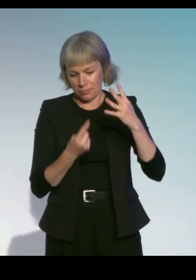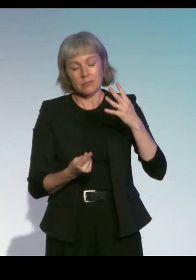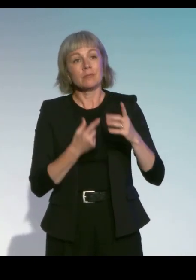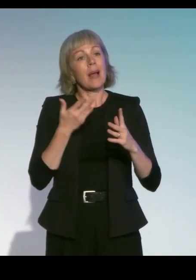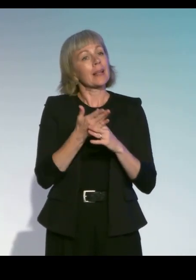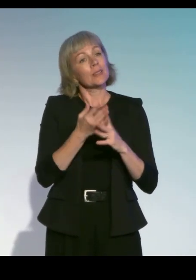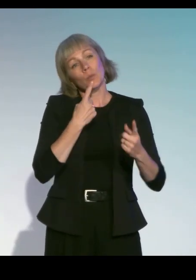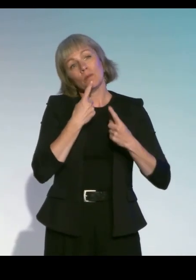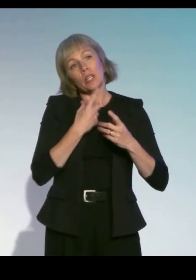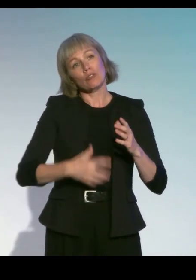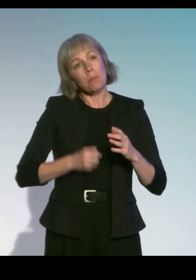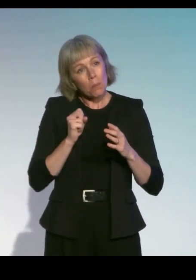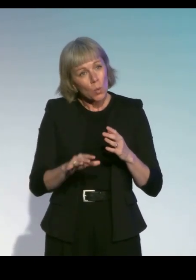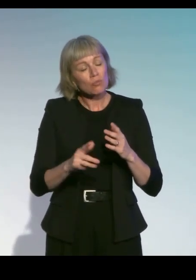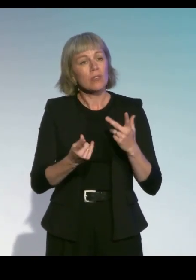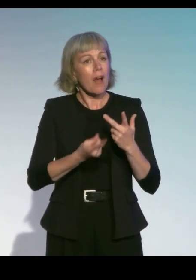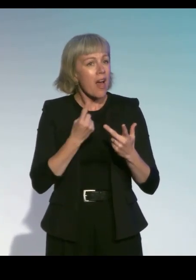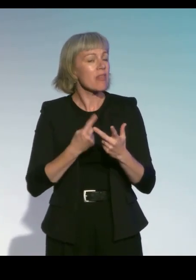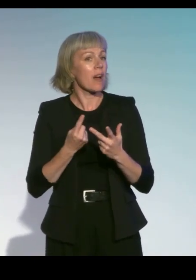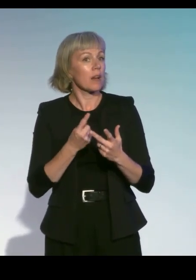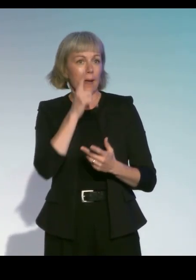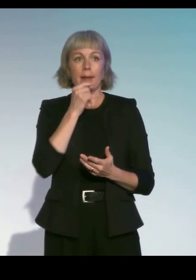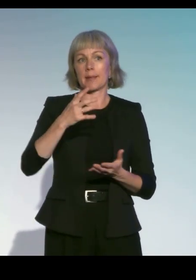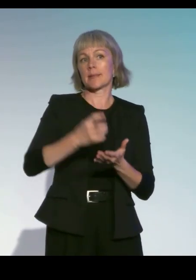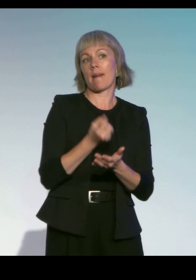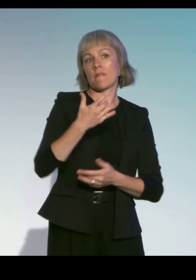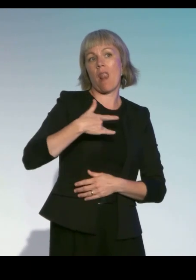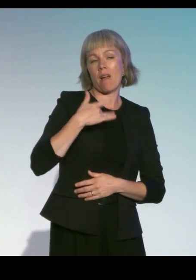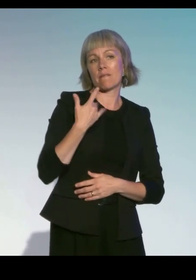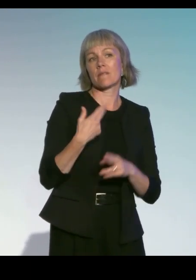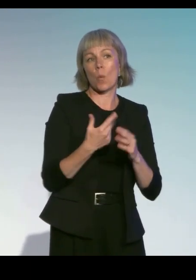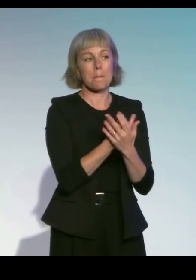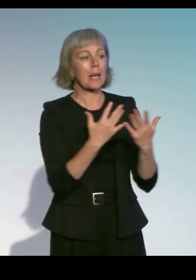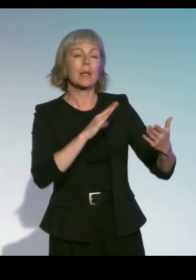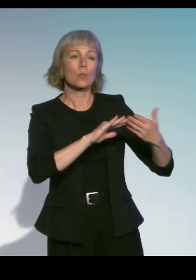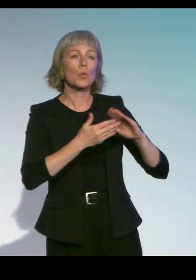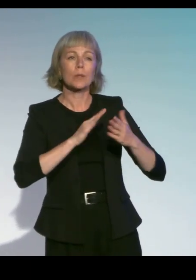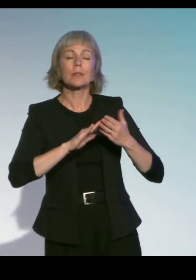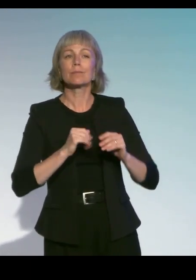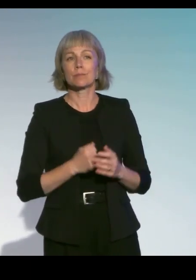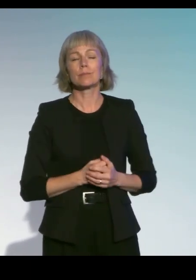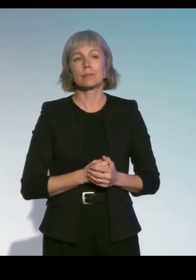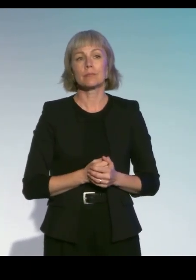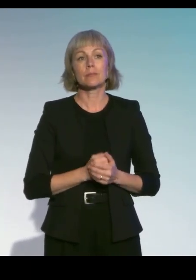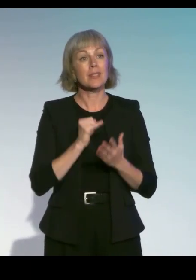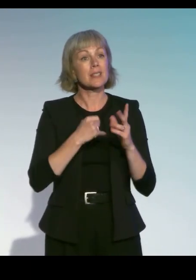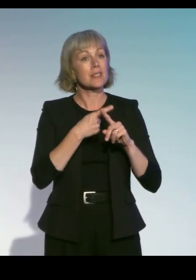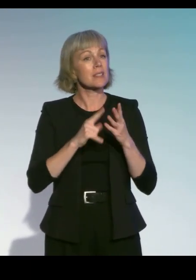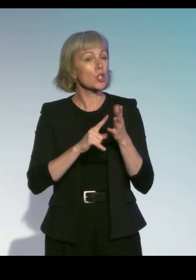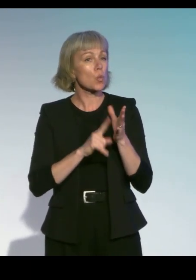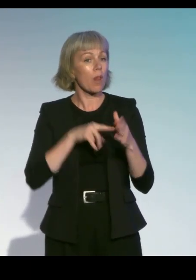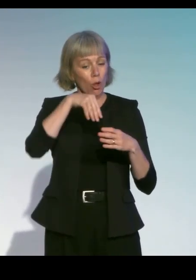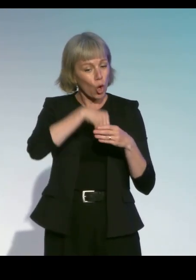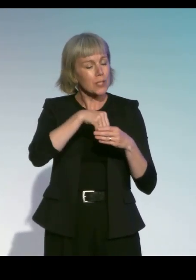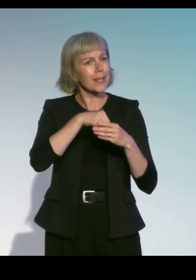abortion, justice, safety, health is often really life-saving for individuals and communities. And sexual content can be integrated in a